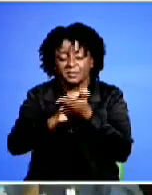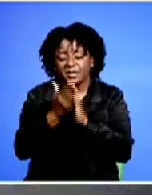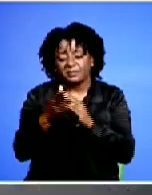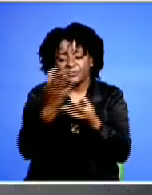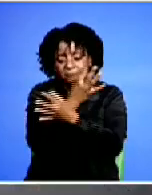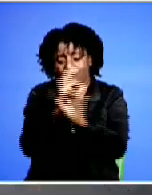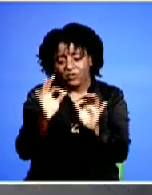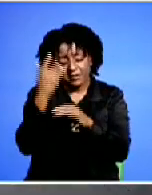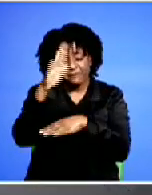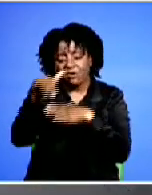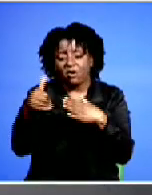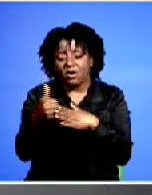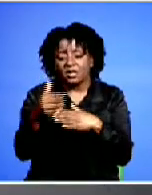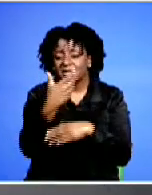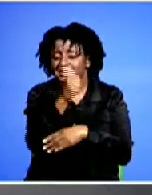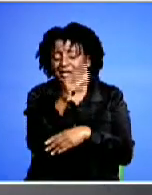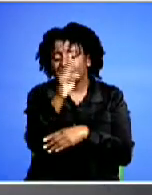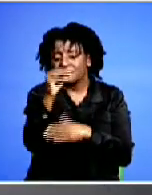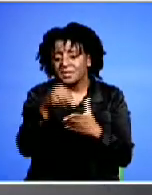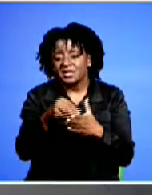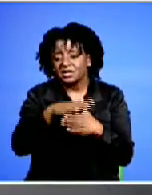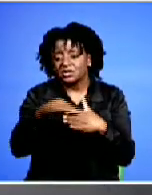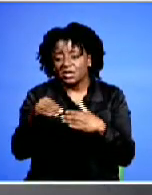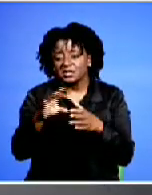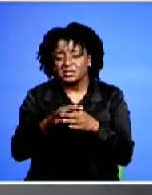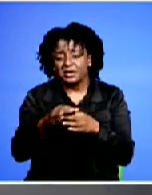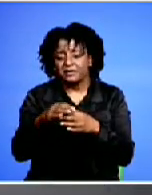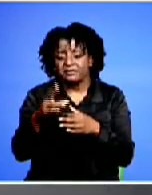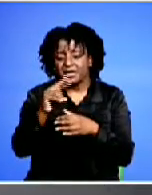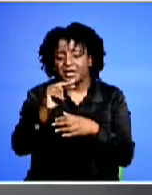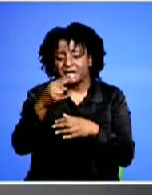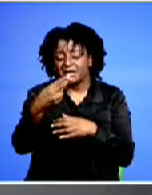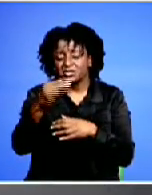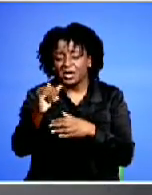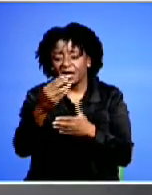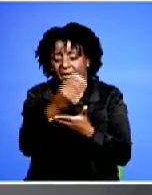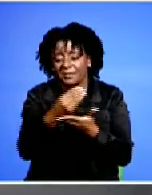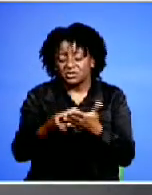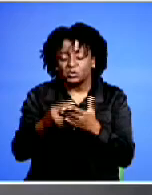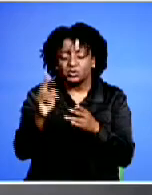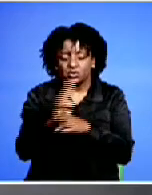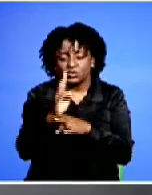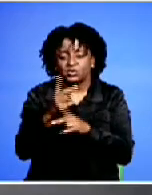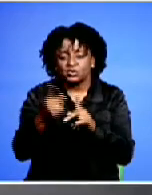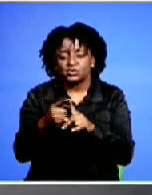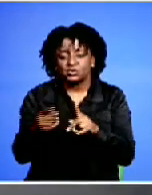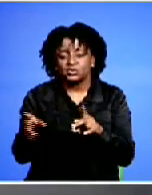fall. Sands says $10 million of NHI's budget was utilized to close the deficit at the